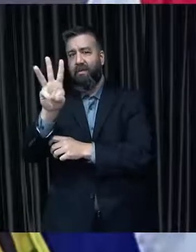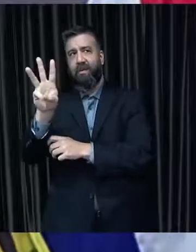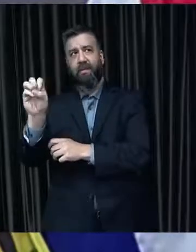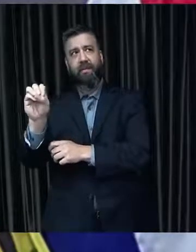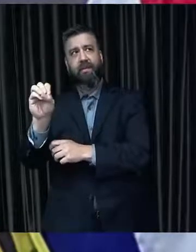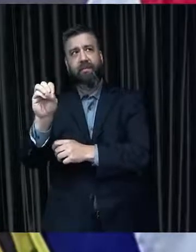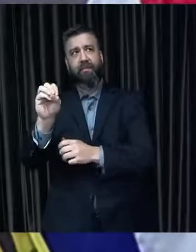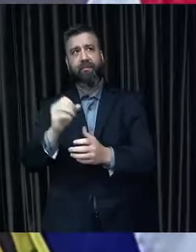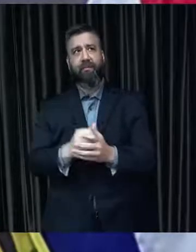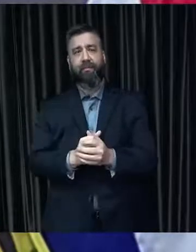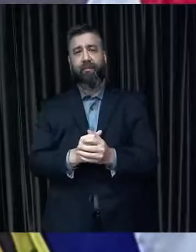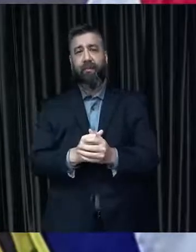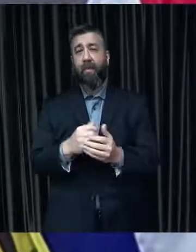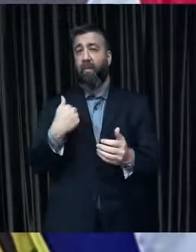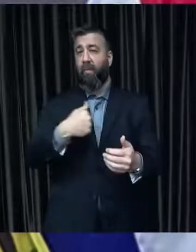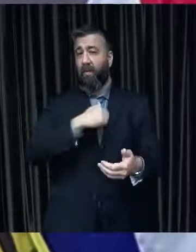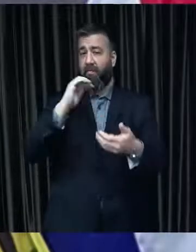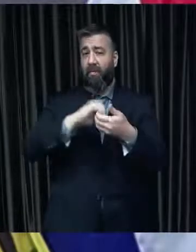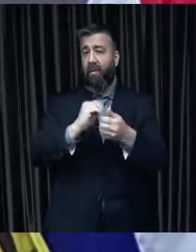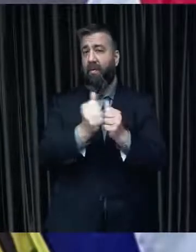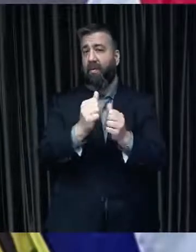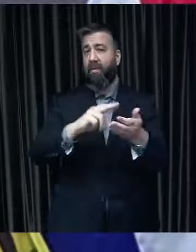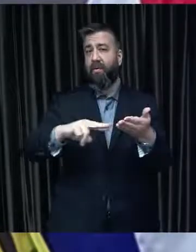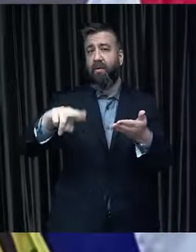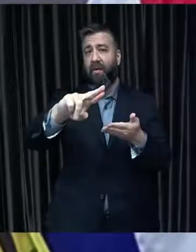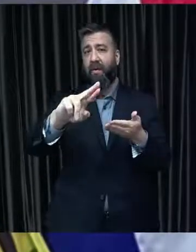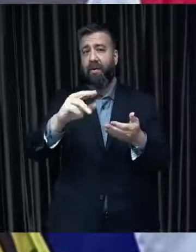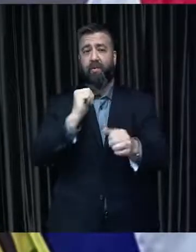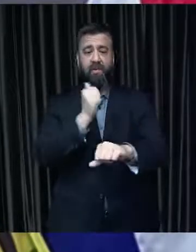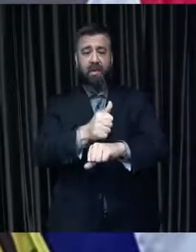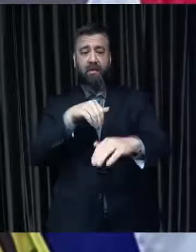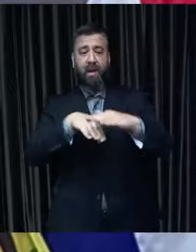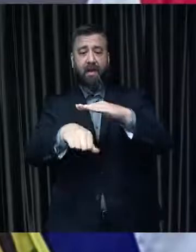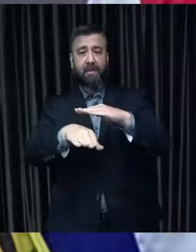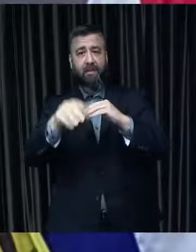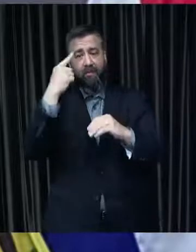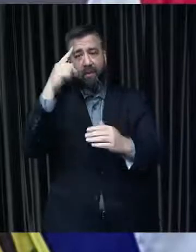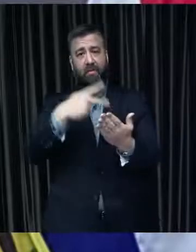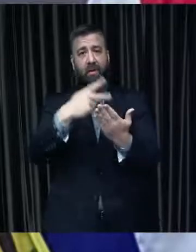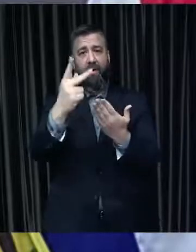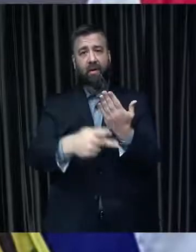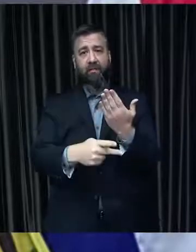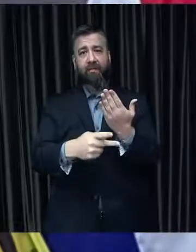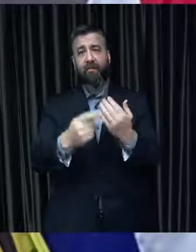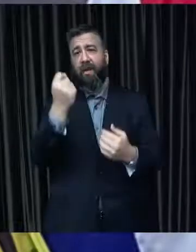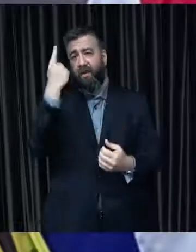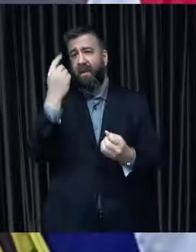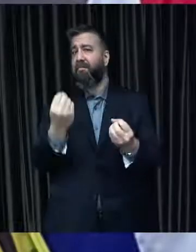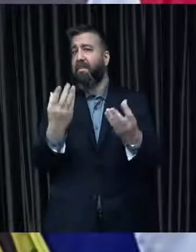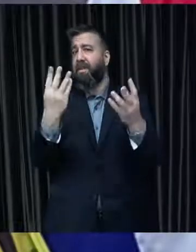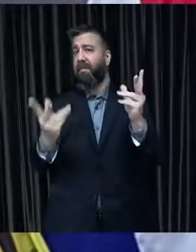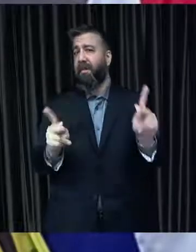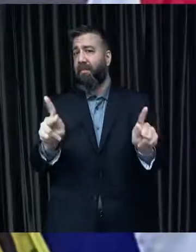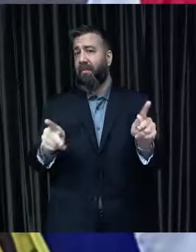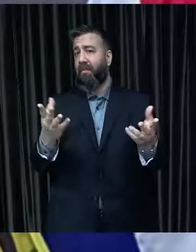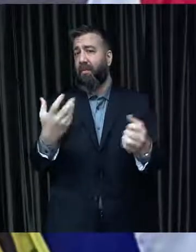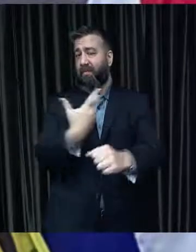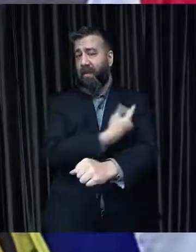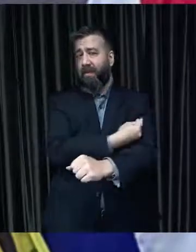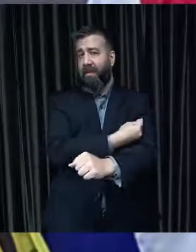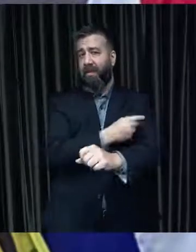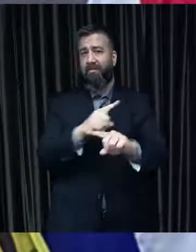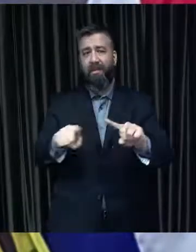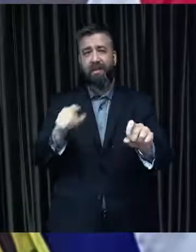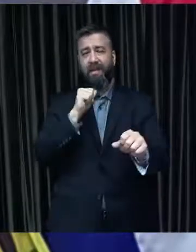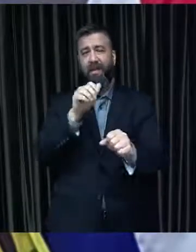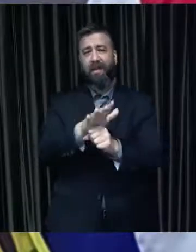program. Remember, the supply of vaccine is still much smaller than the demand, but it is improving. We are doing our best to reach our most